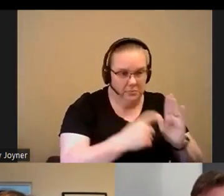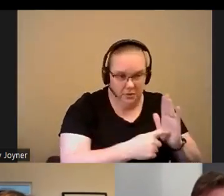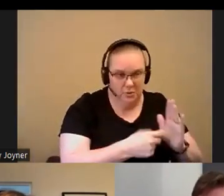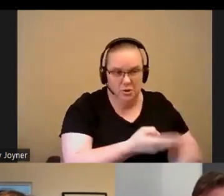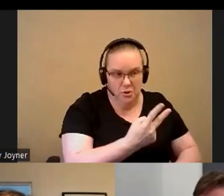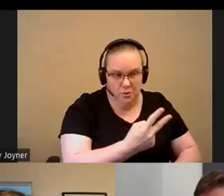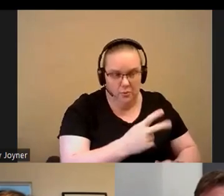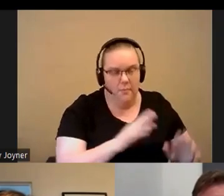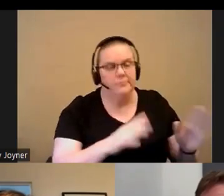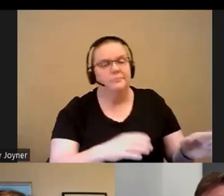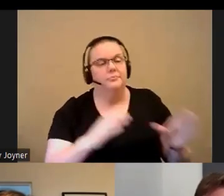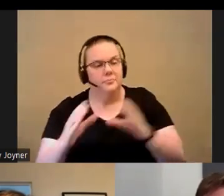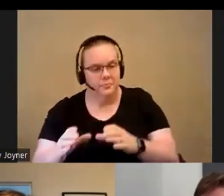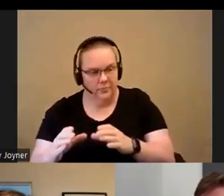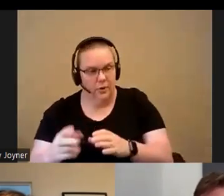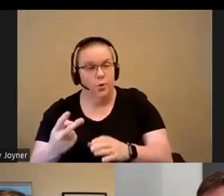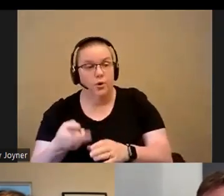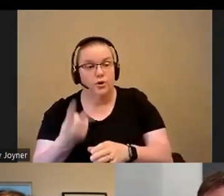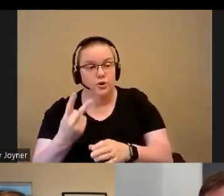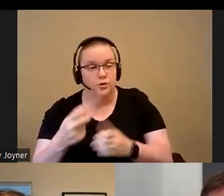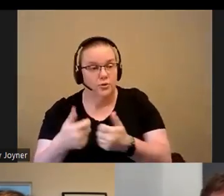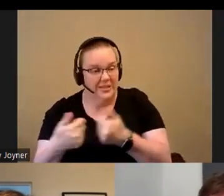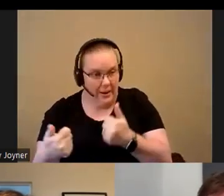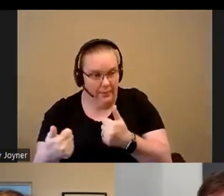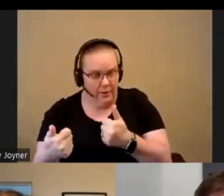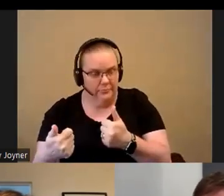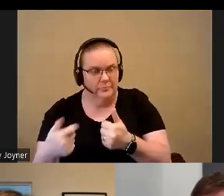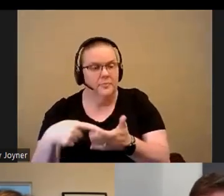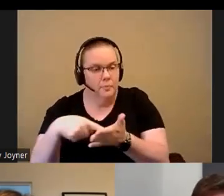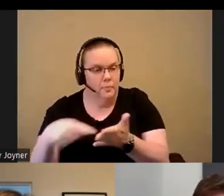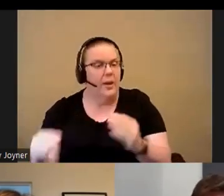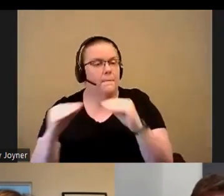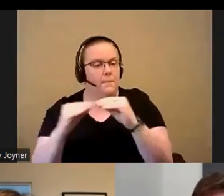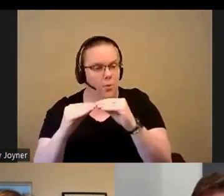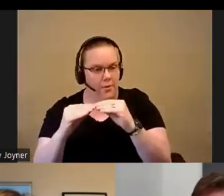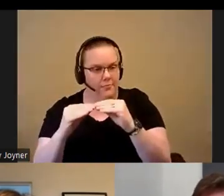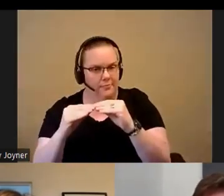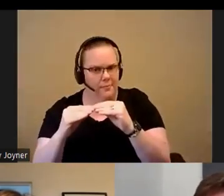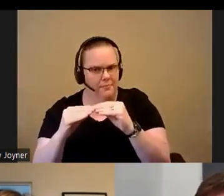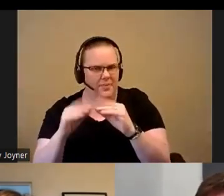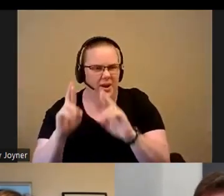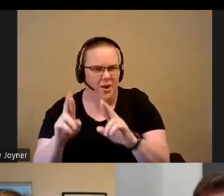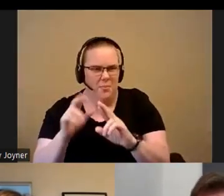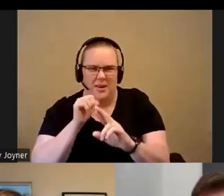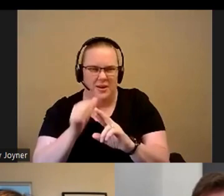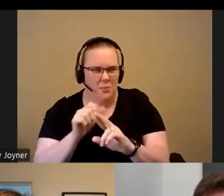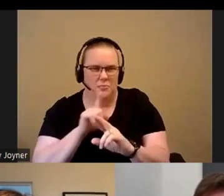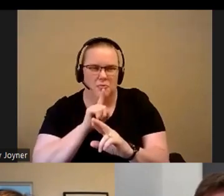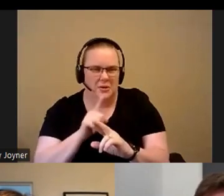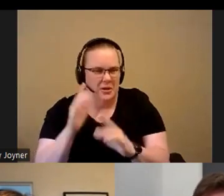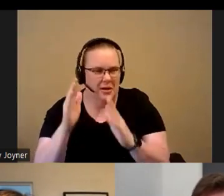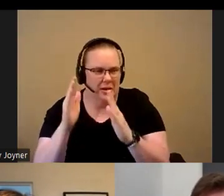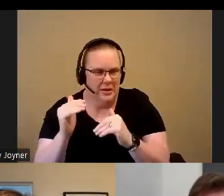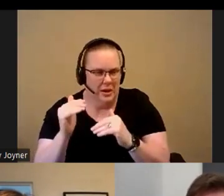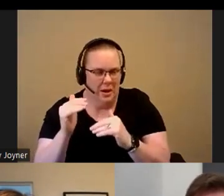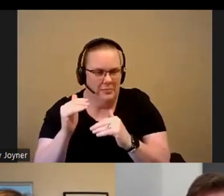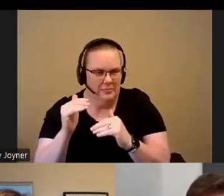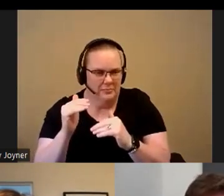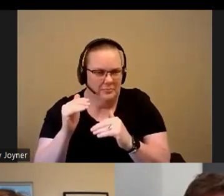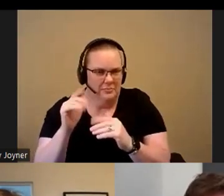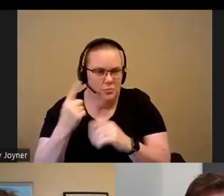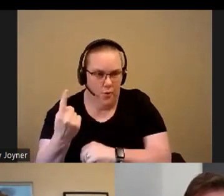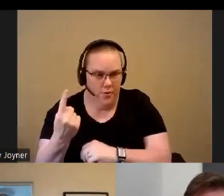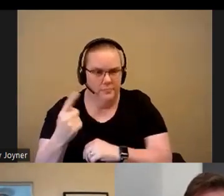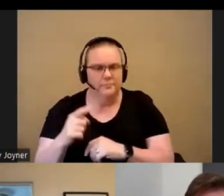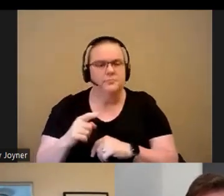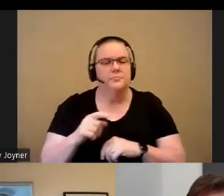pay more, and kind of hope that they don't notice that it's actually one. Like, there is no particularly good answer for that. I kind of landed on just